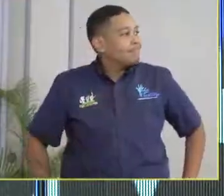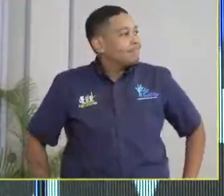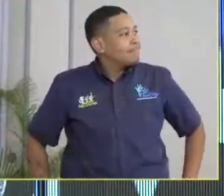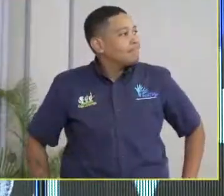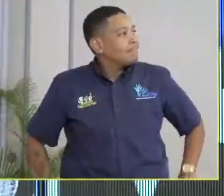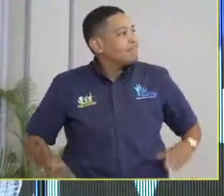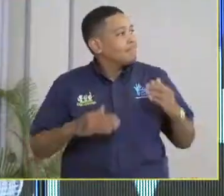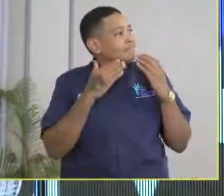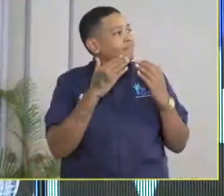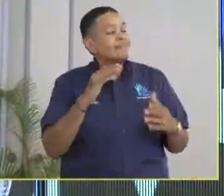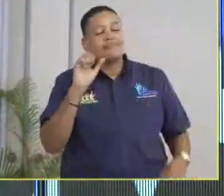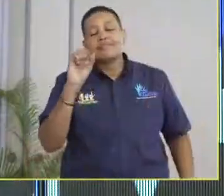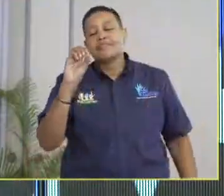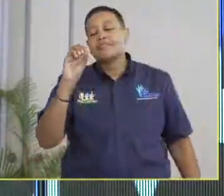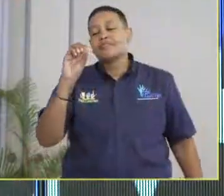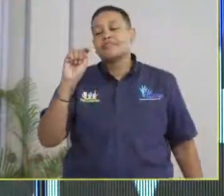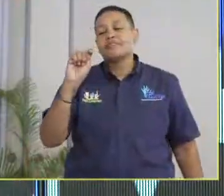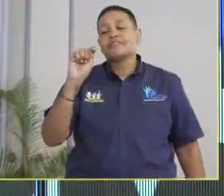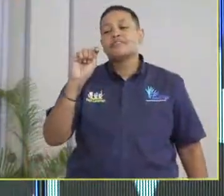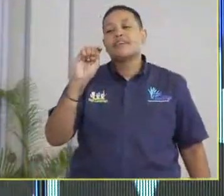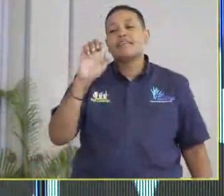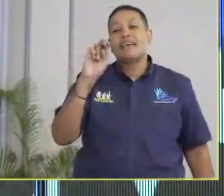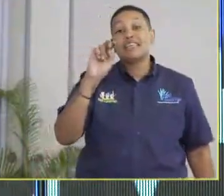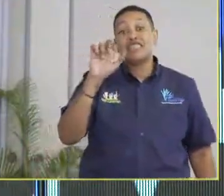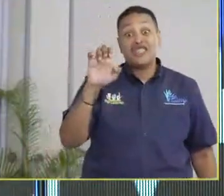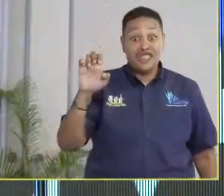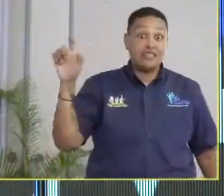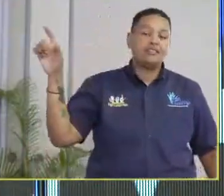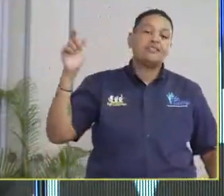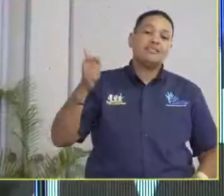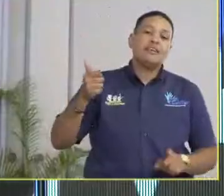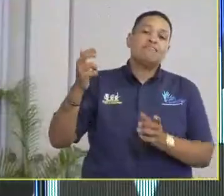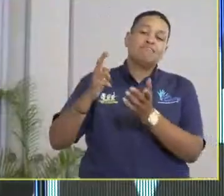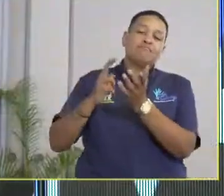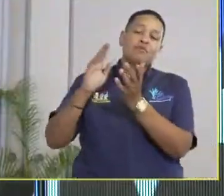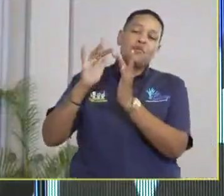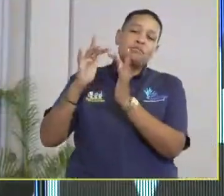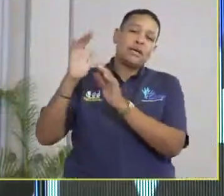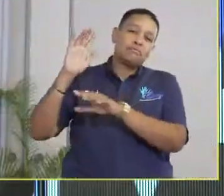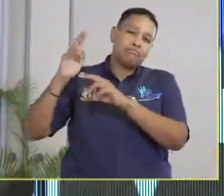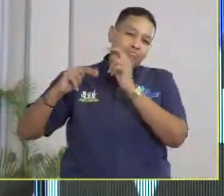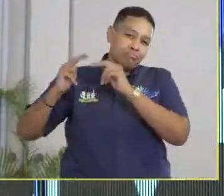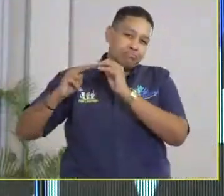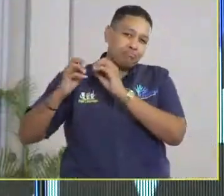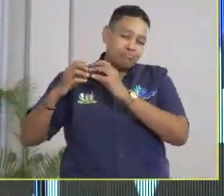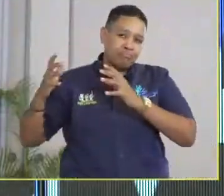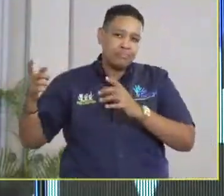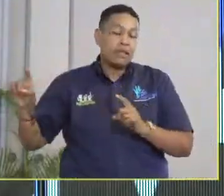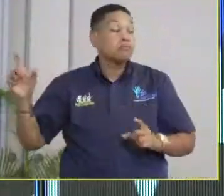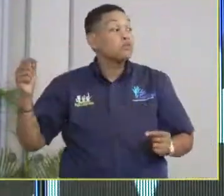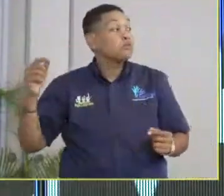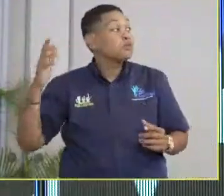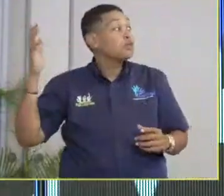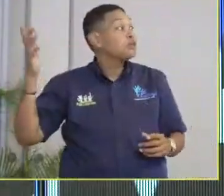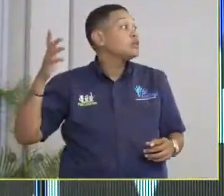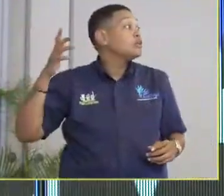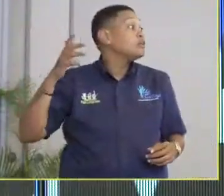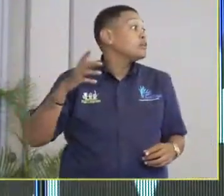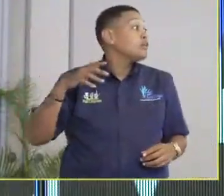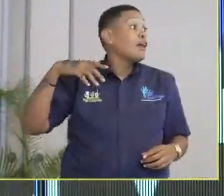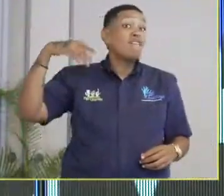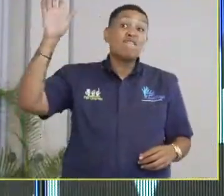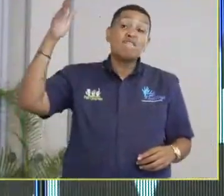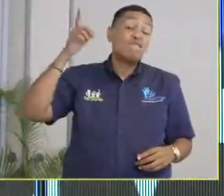thank you, Soft NG. We did it at a distance. I also wondered how we would do that. They are miles away from